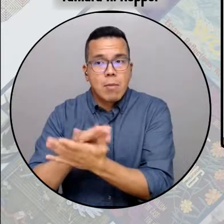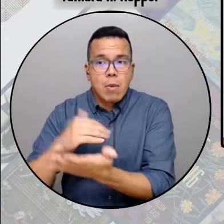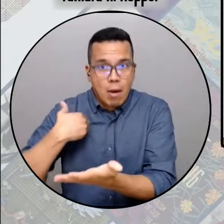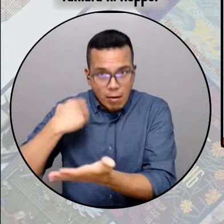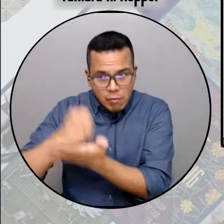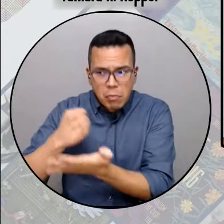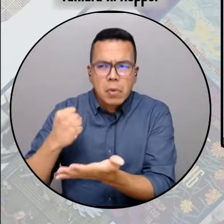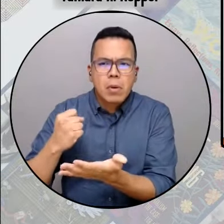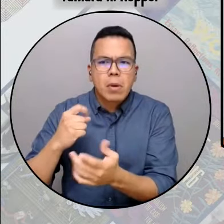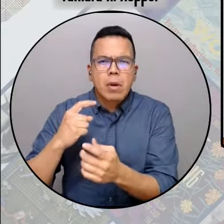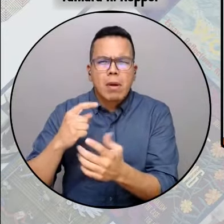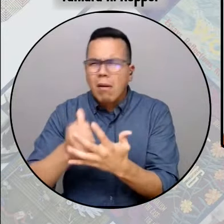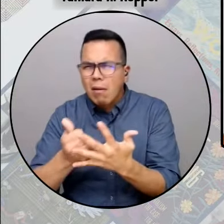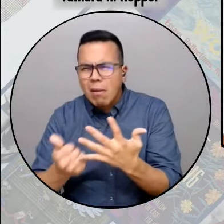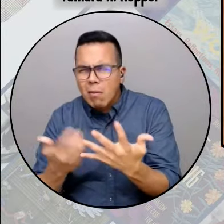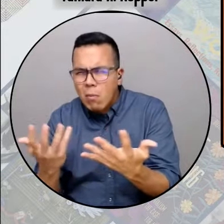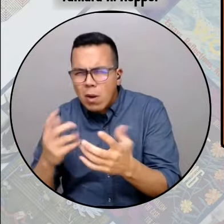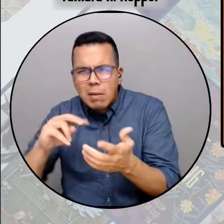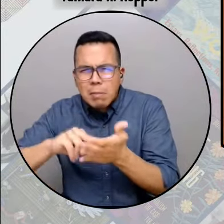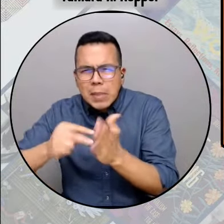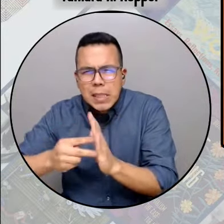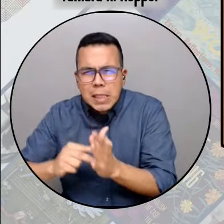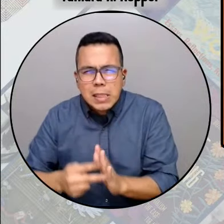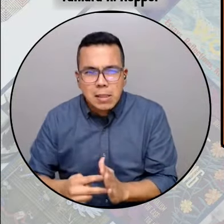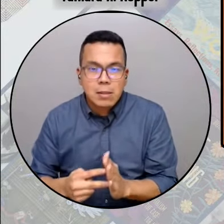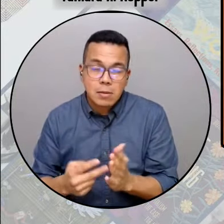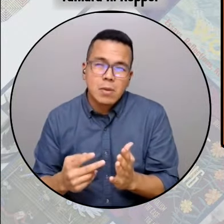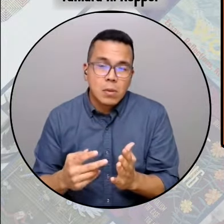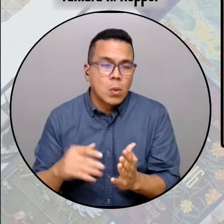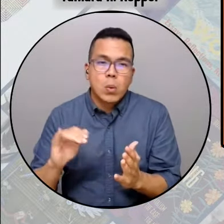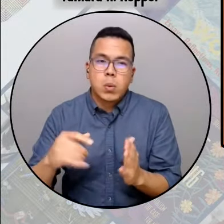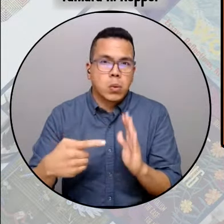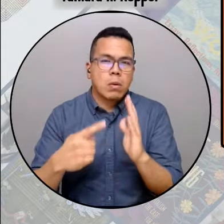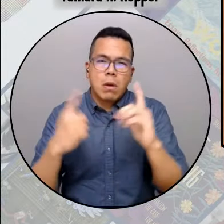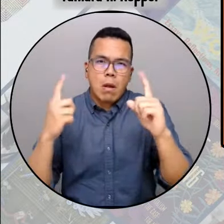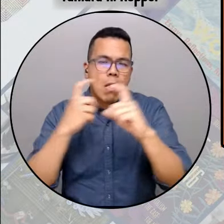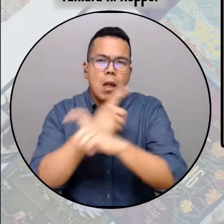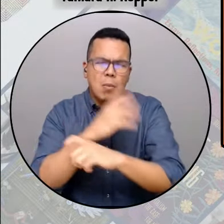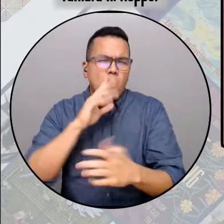So this is stuff that, you know, it gets kind of a loopy and we're going to sort some of that out as we proceed.